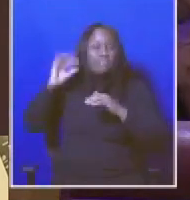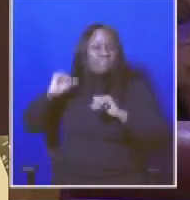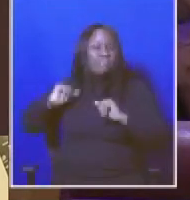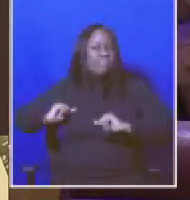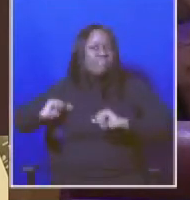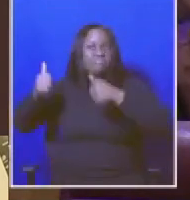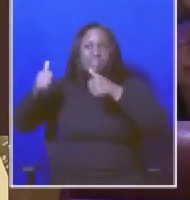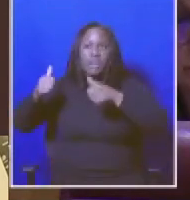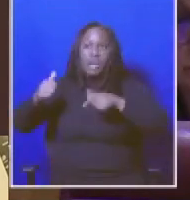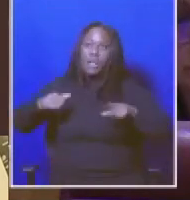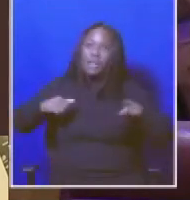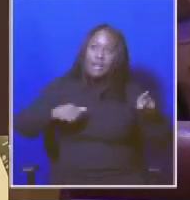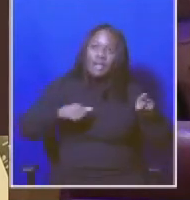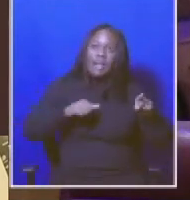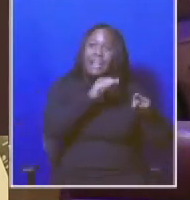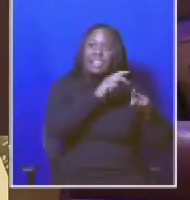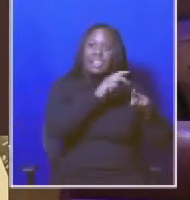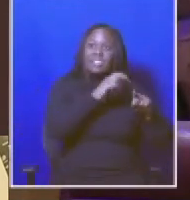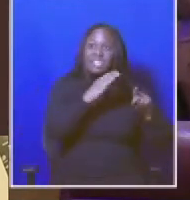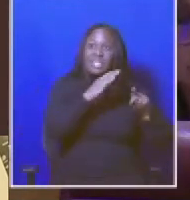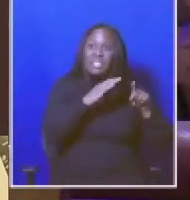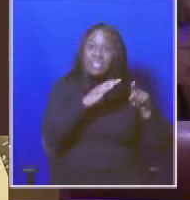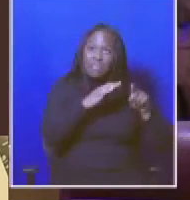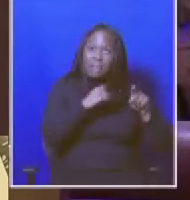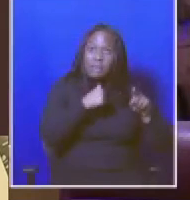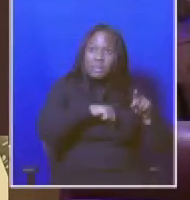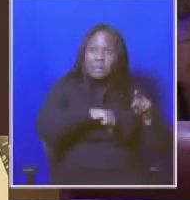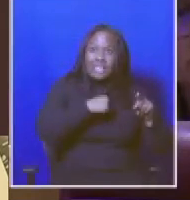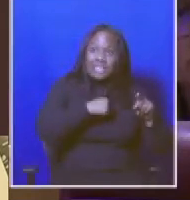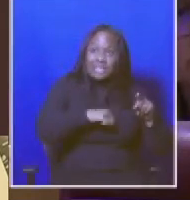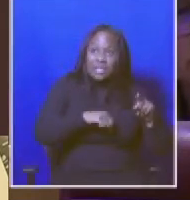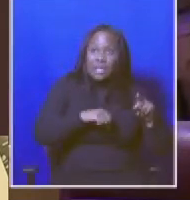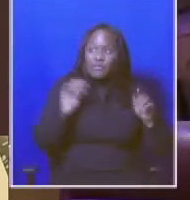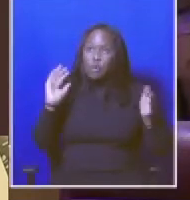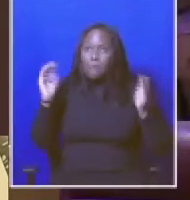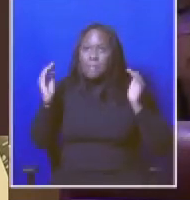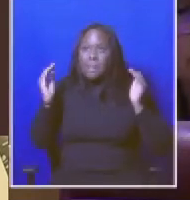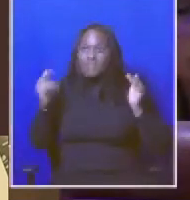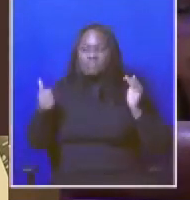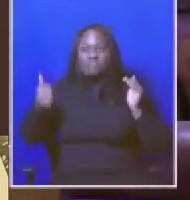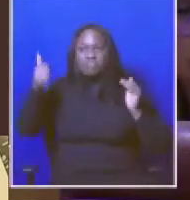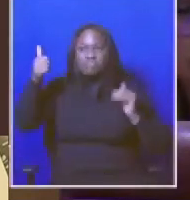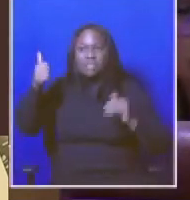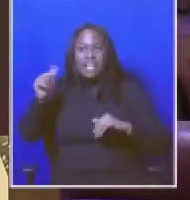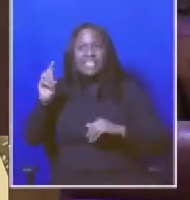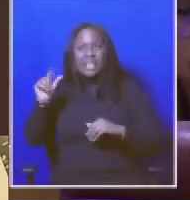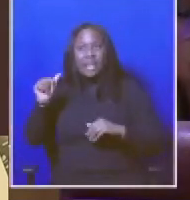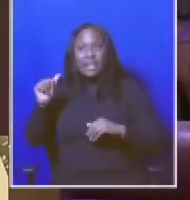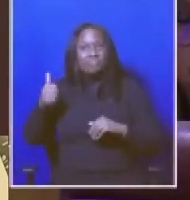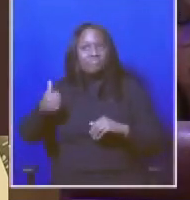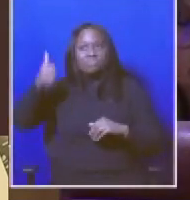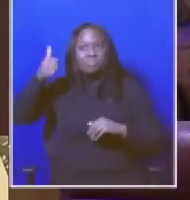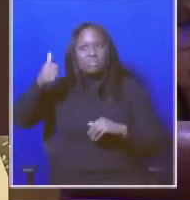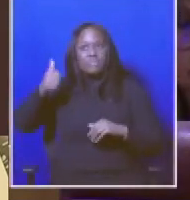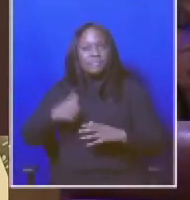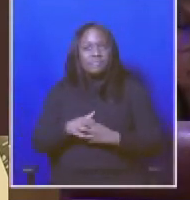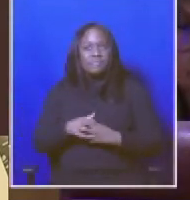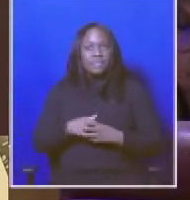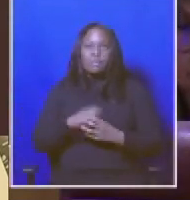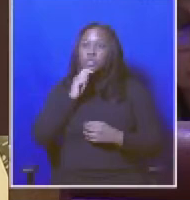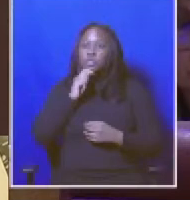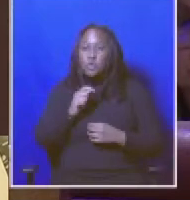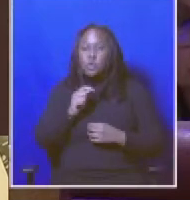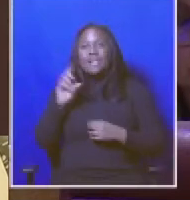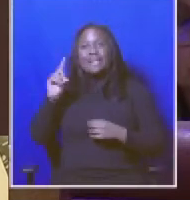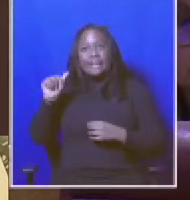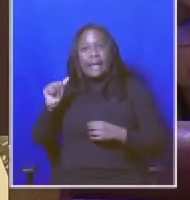median ANC-run government. It's true. It cannot be denied. We do not argue, of course, that there are exceptions